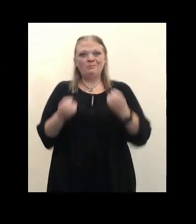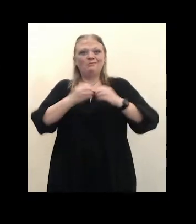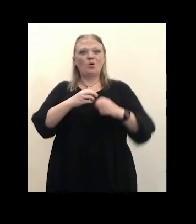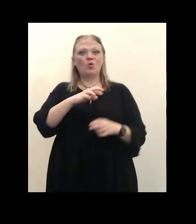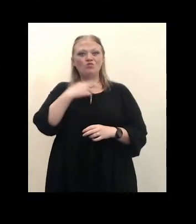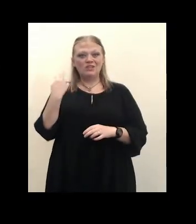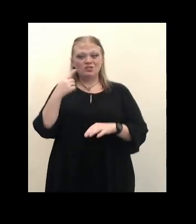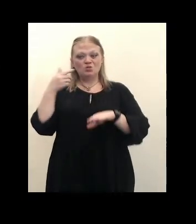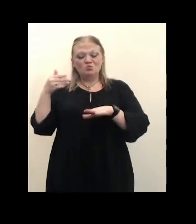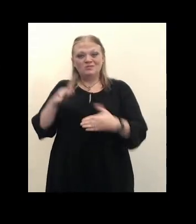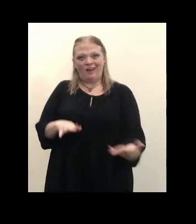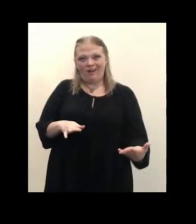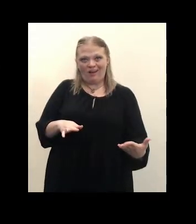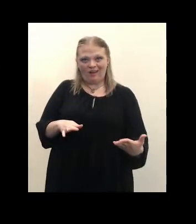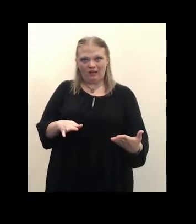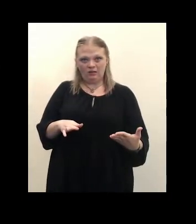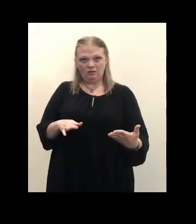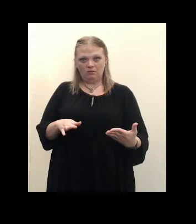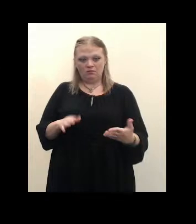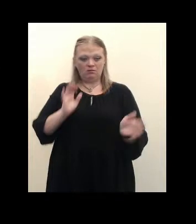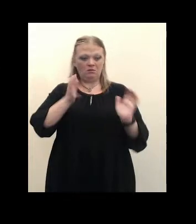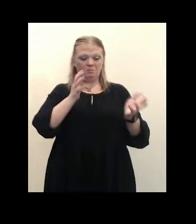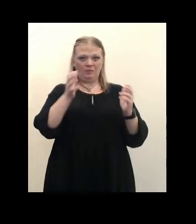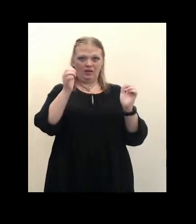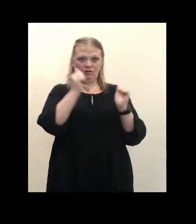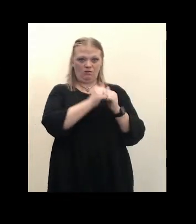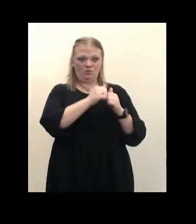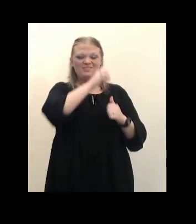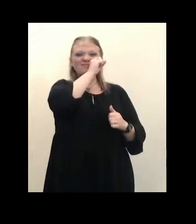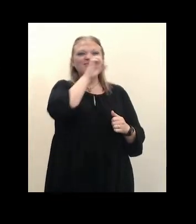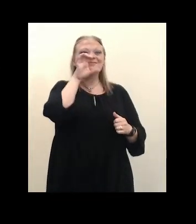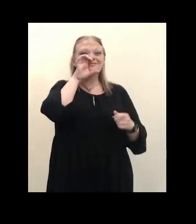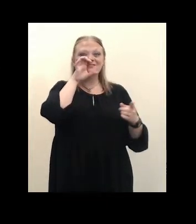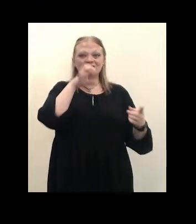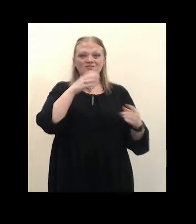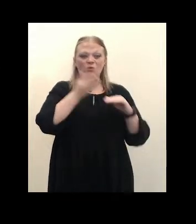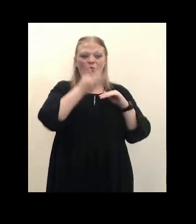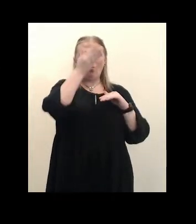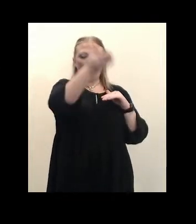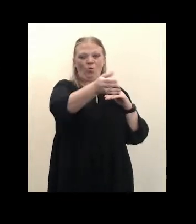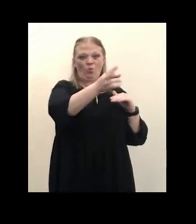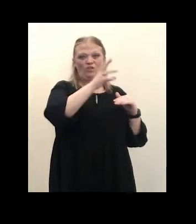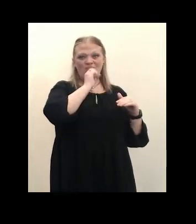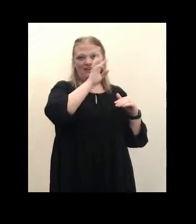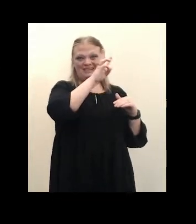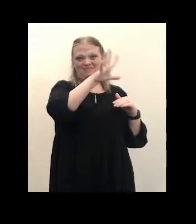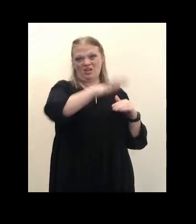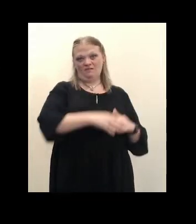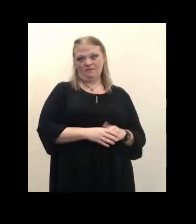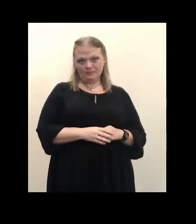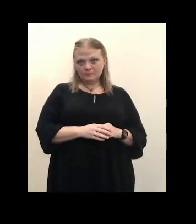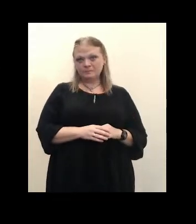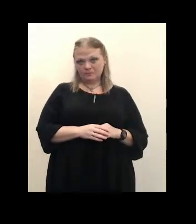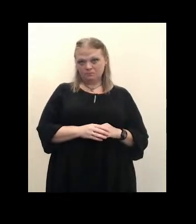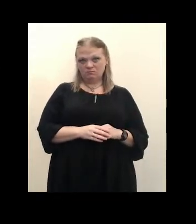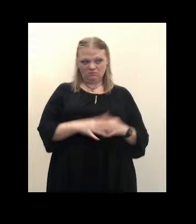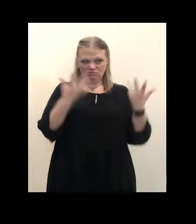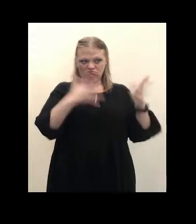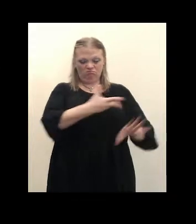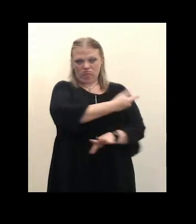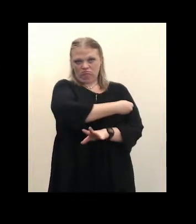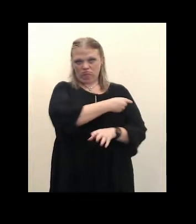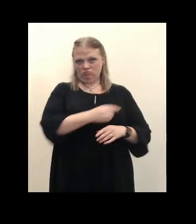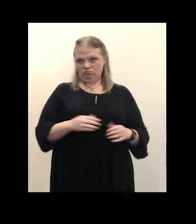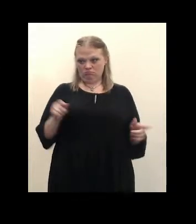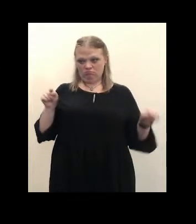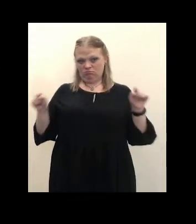dying from COVID-19 compared to our seniors, people over the age of 65 who are fully vaccinated. So